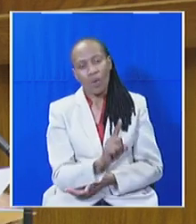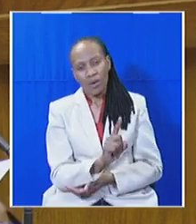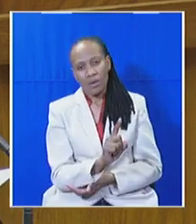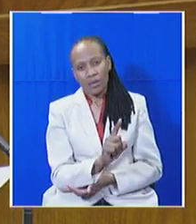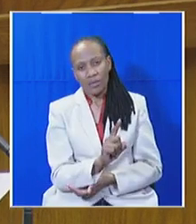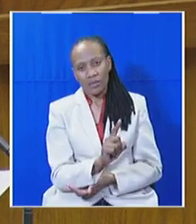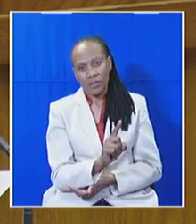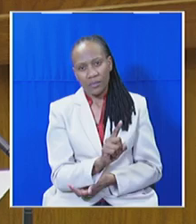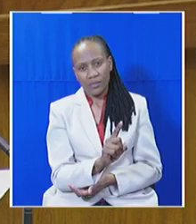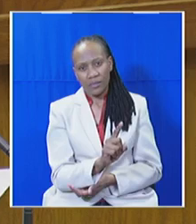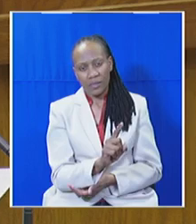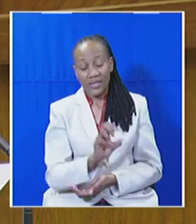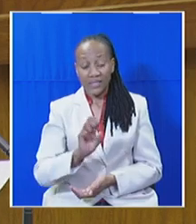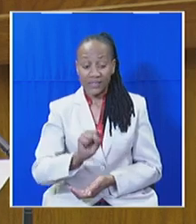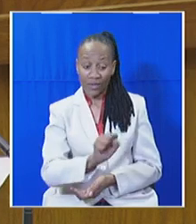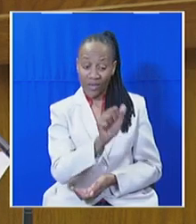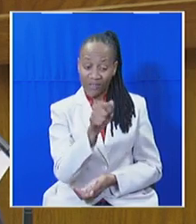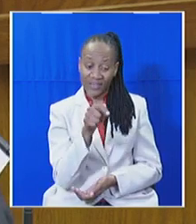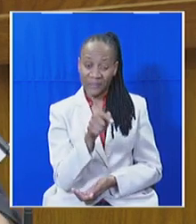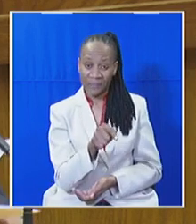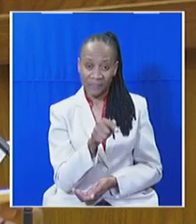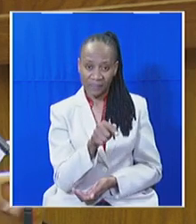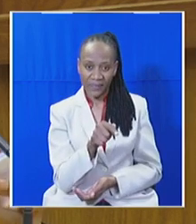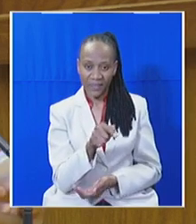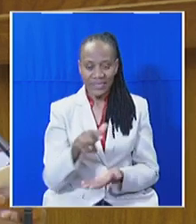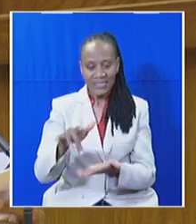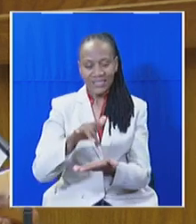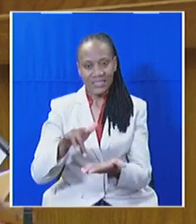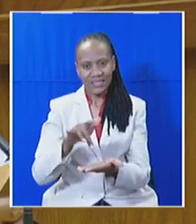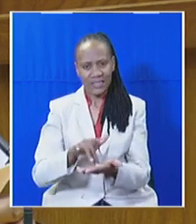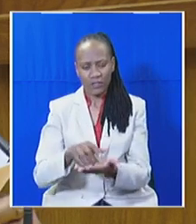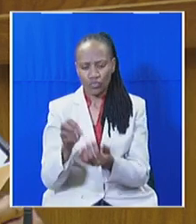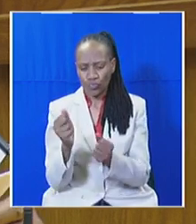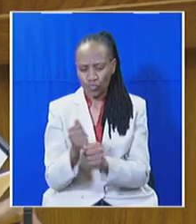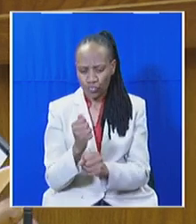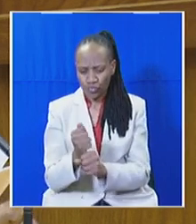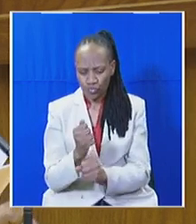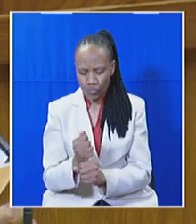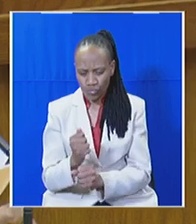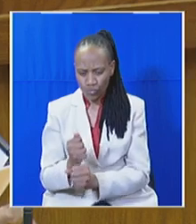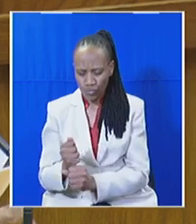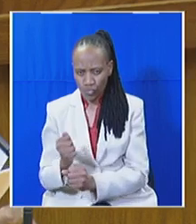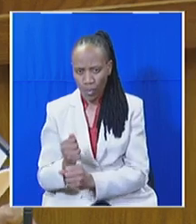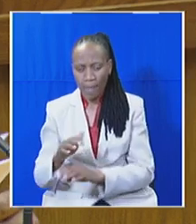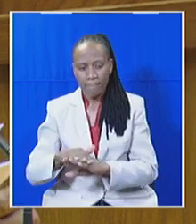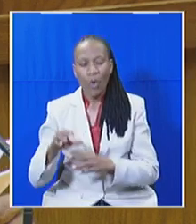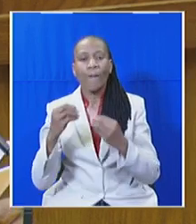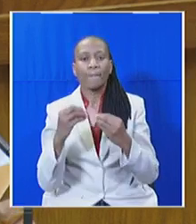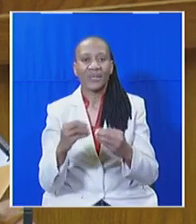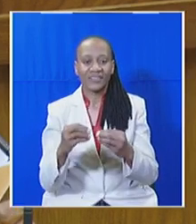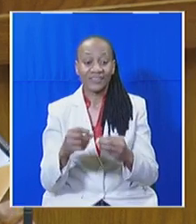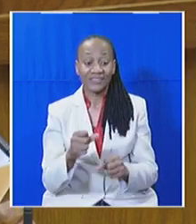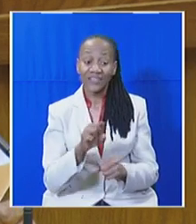South Africa as a regional manufacturing hub and have retained and